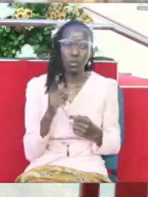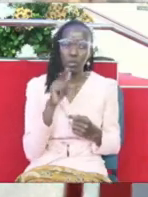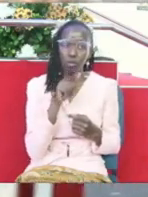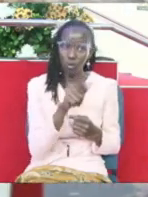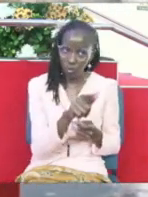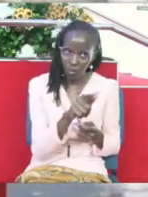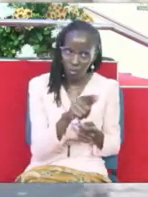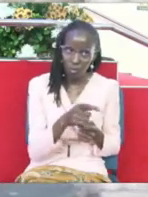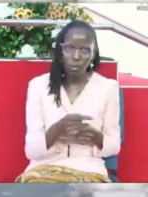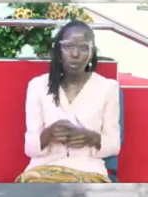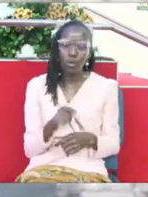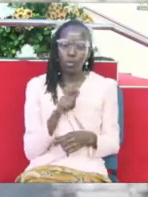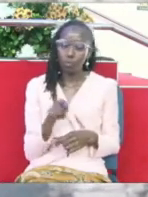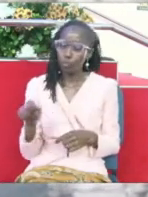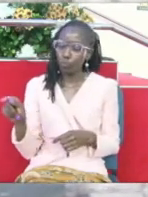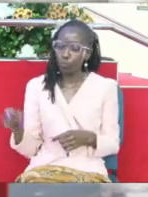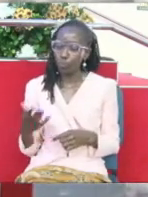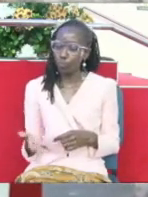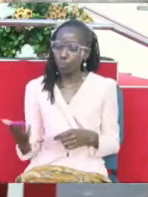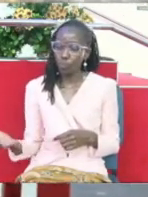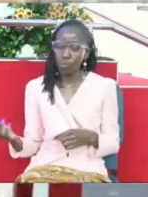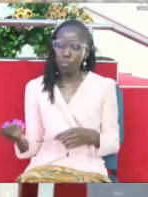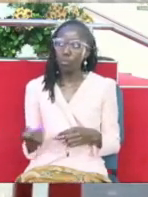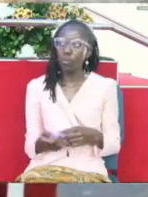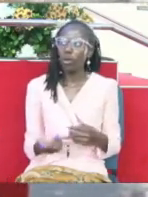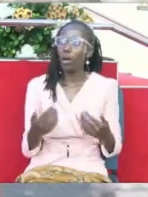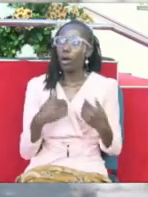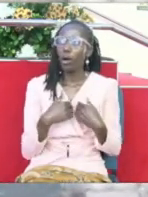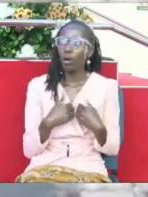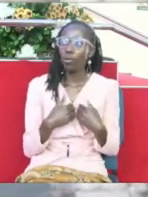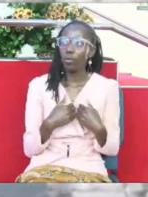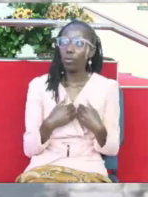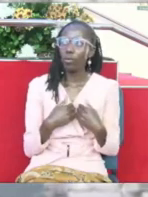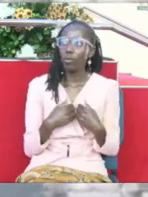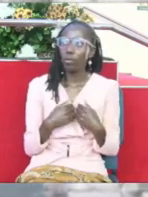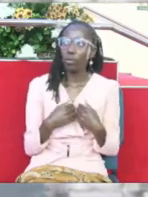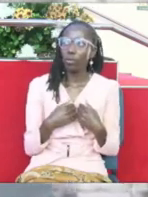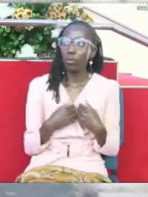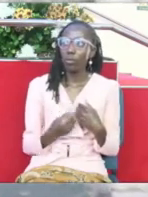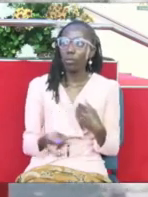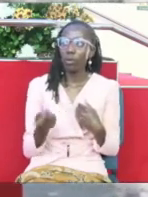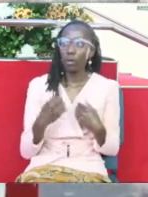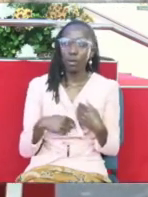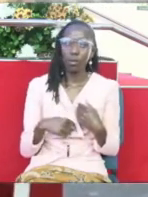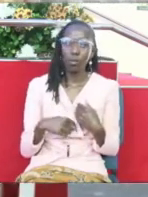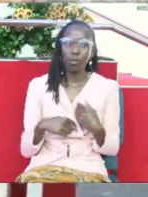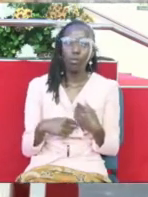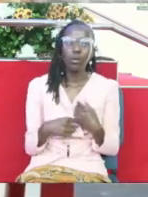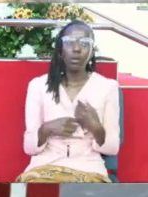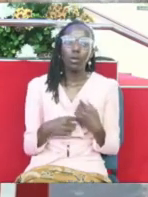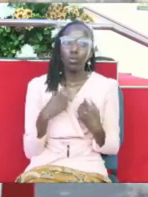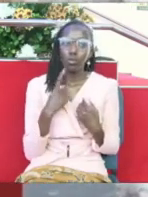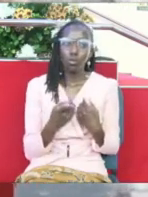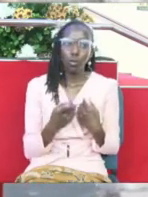am arising now having known my God. Sasa nikiwa nimemjua Mungu wangu. And I am going to face it in the name of the Father, the Son